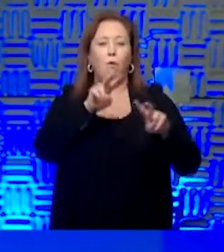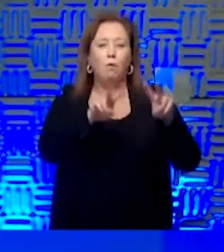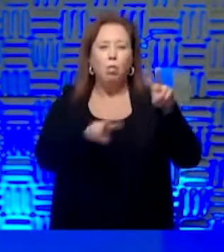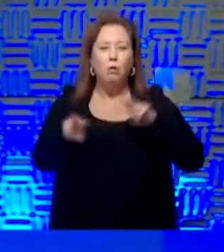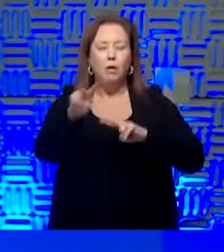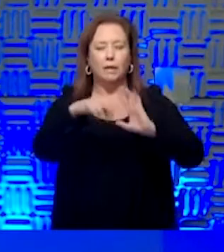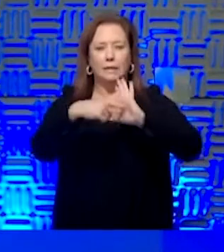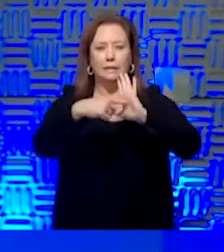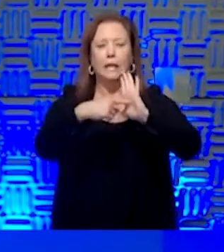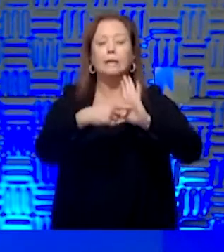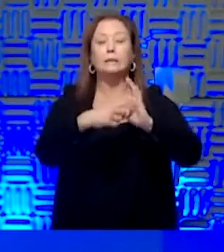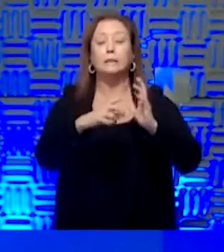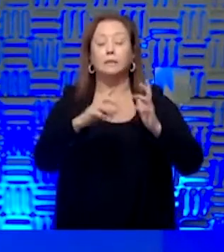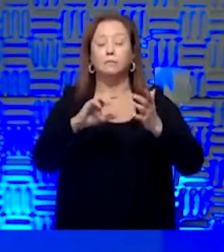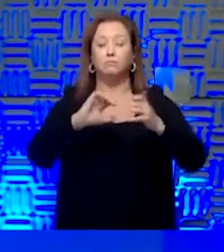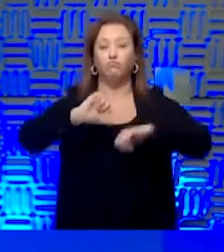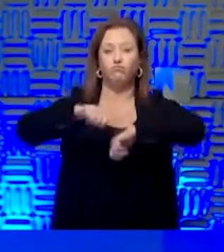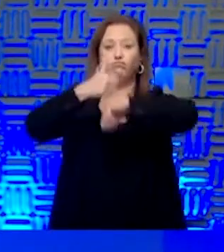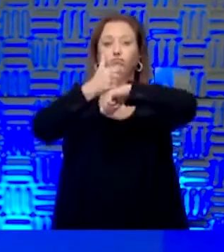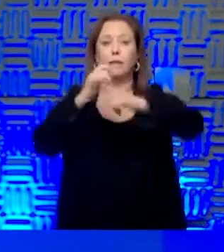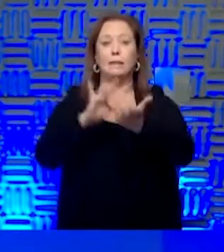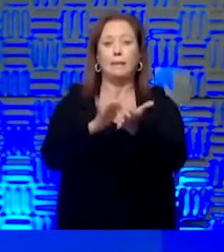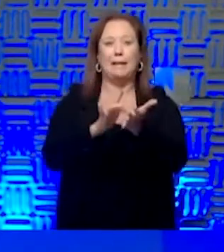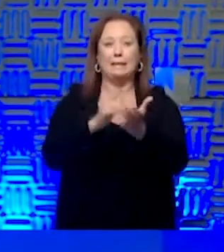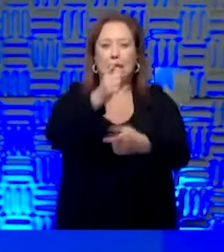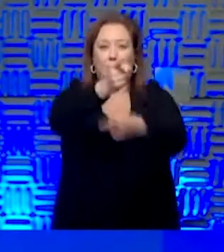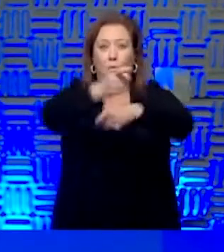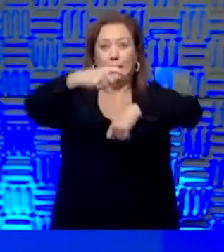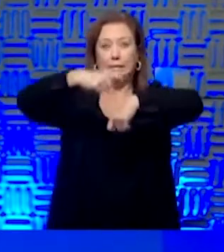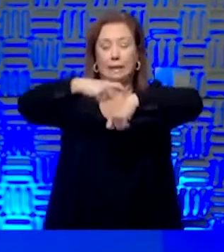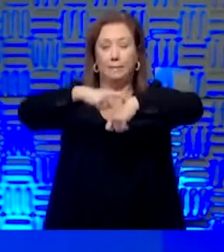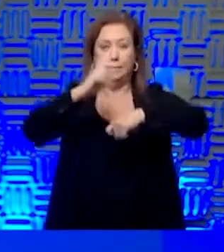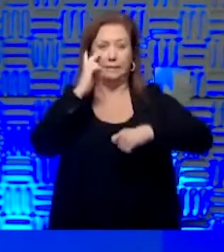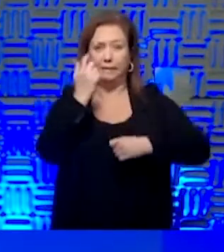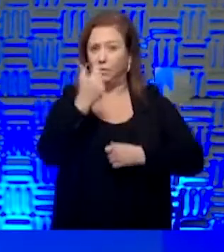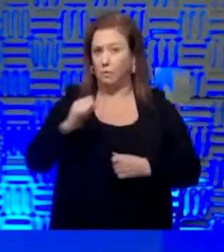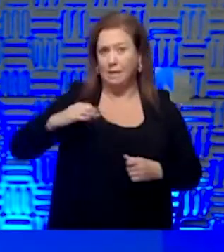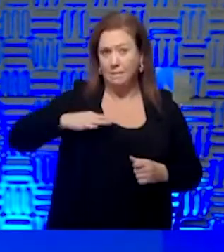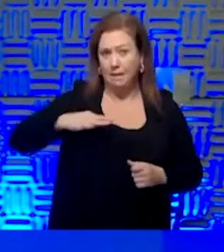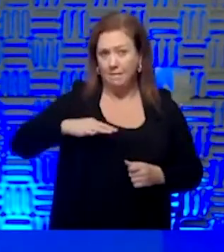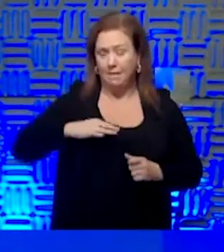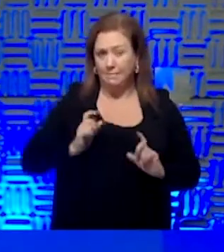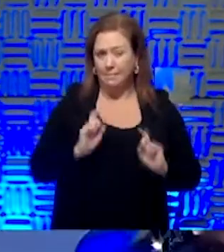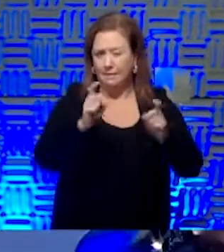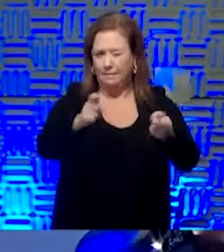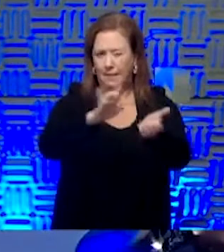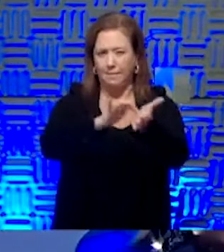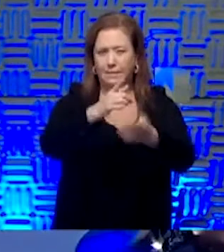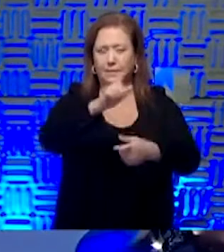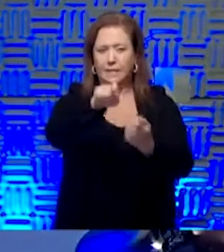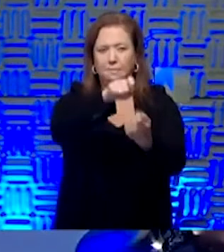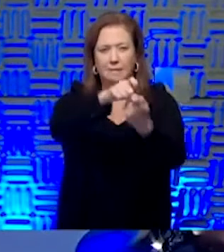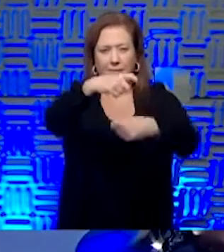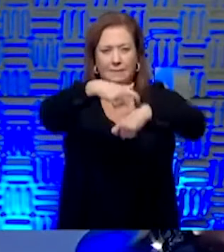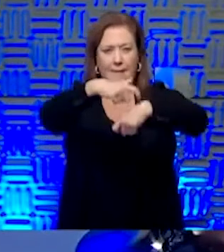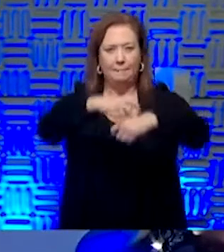will help us initiate the medication at the correct time to see if there's any benefit as well. Yep. Other